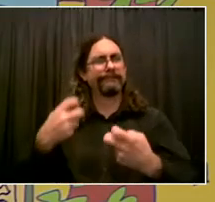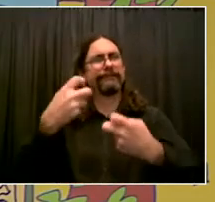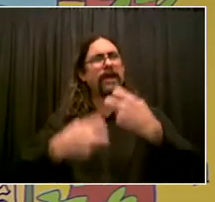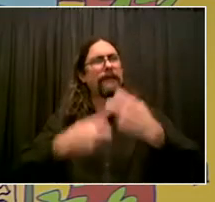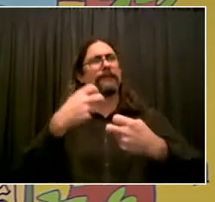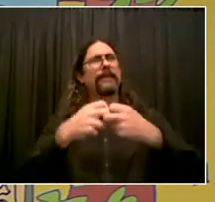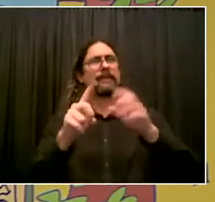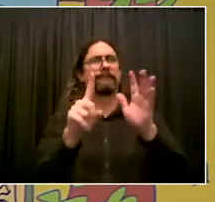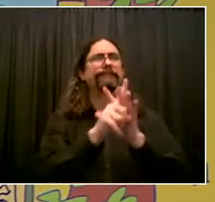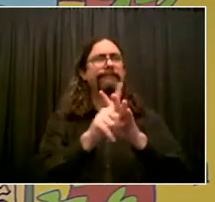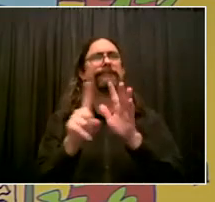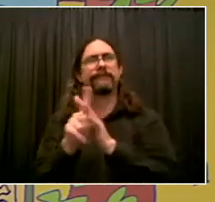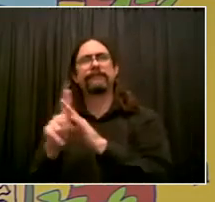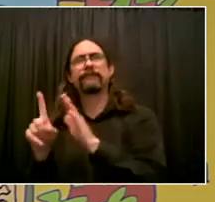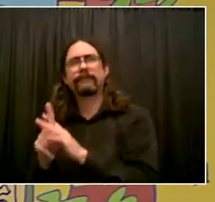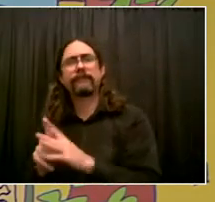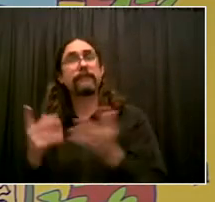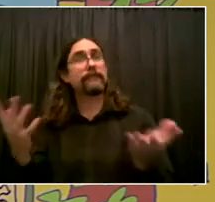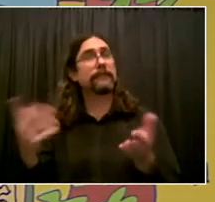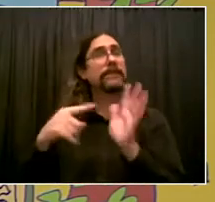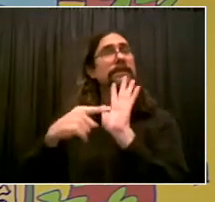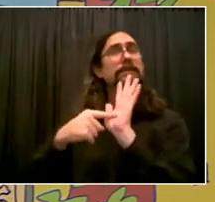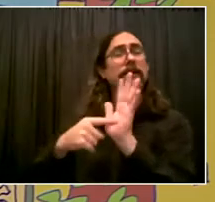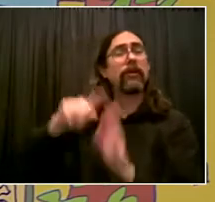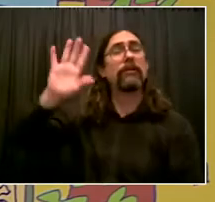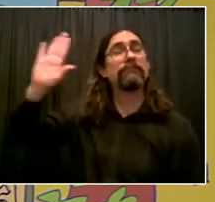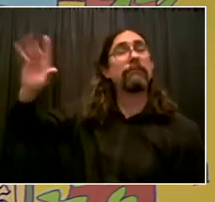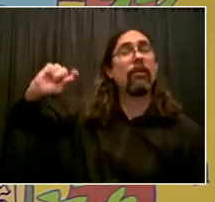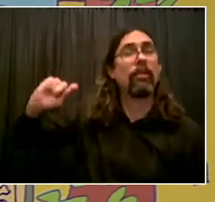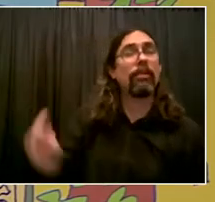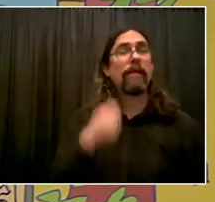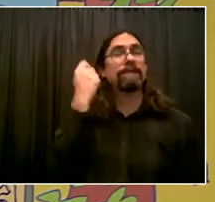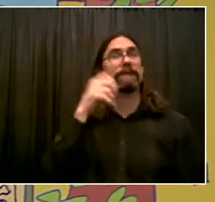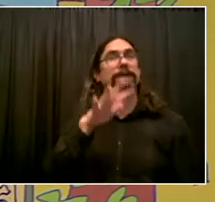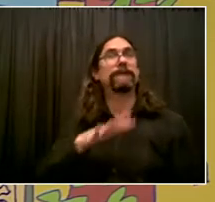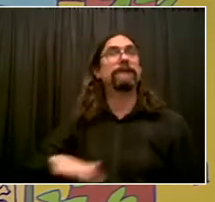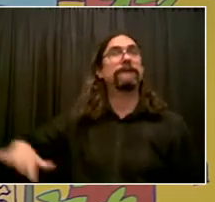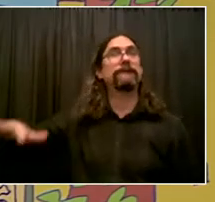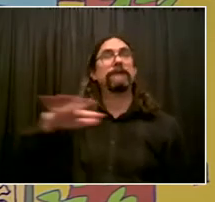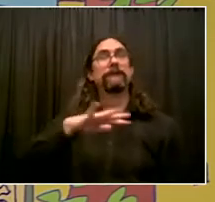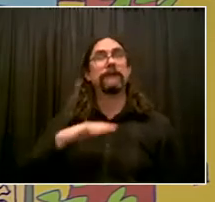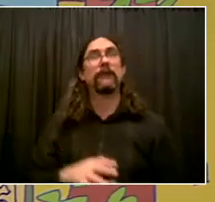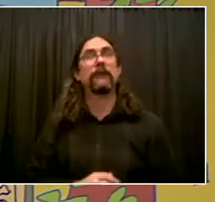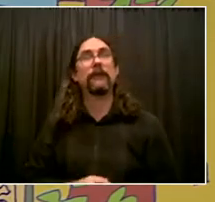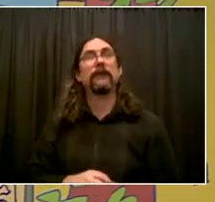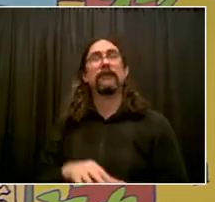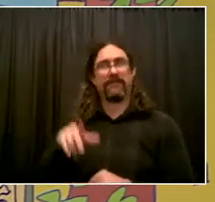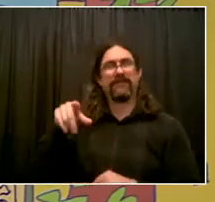two fellow Democrats, have criticized your handling of the process. So can you please address those issues?